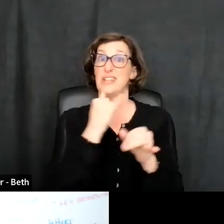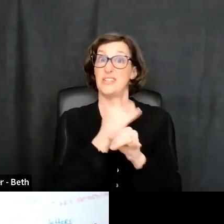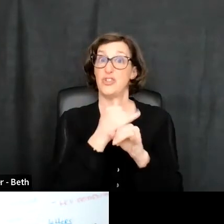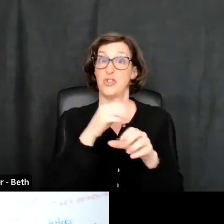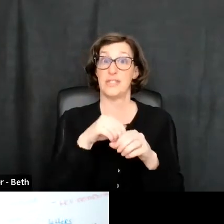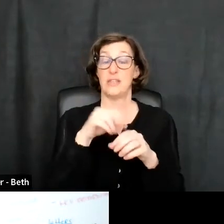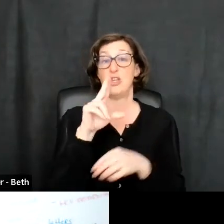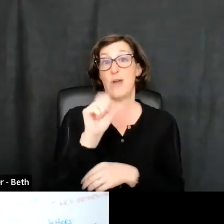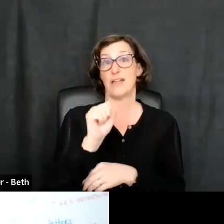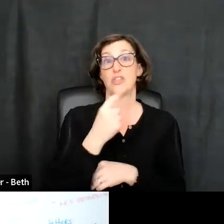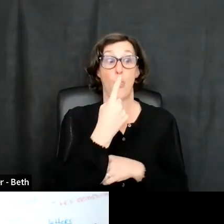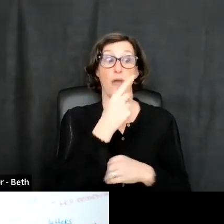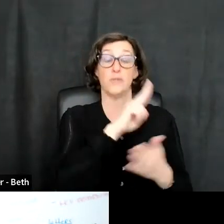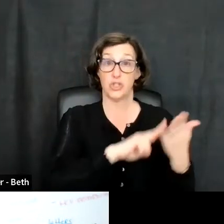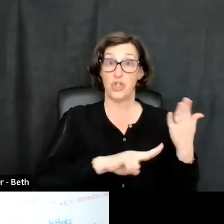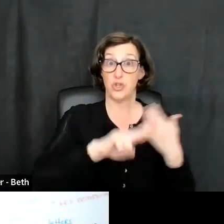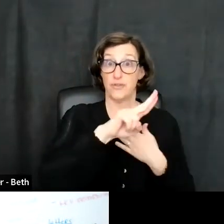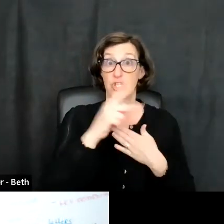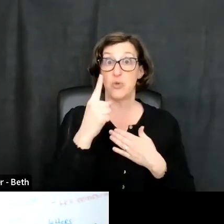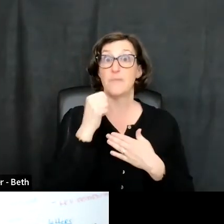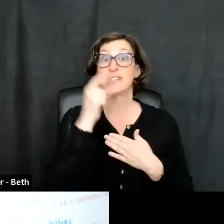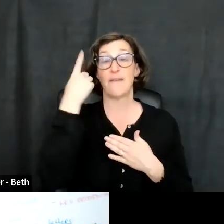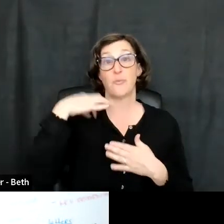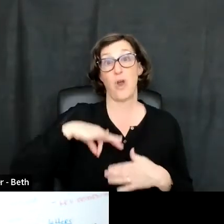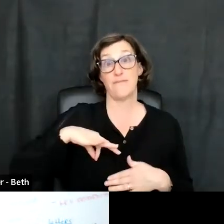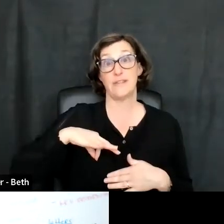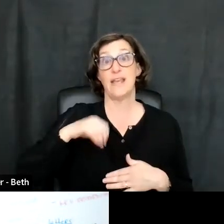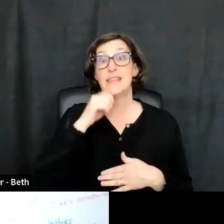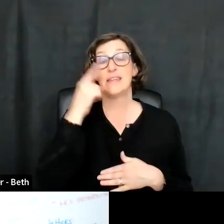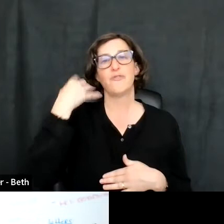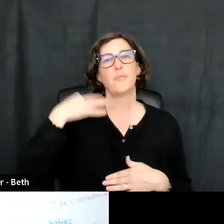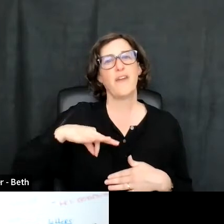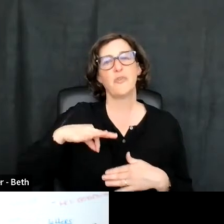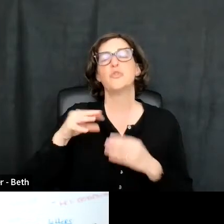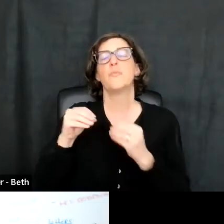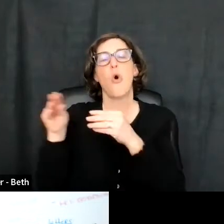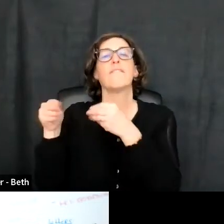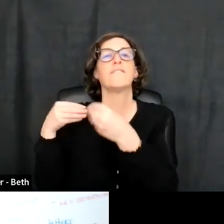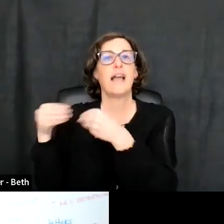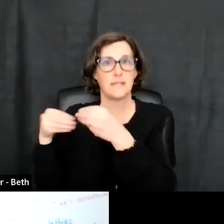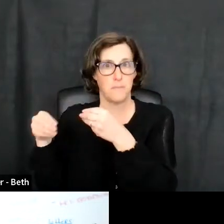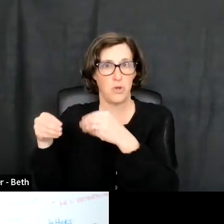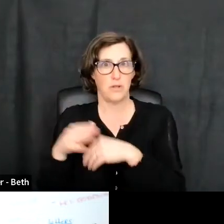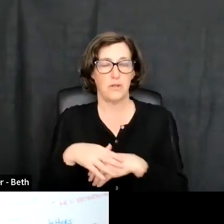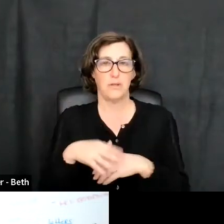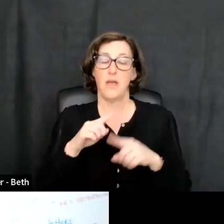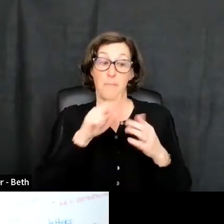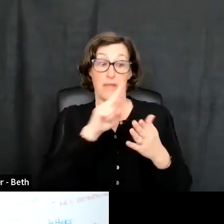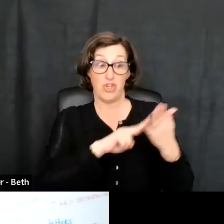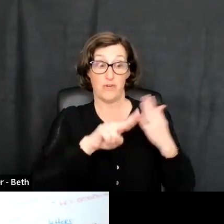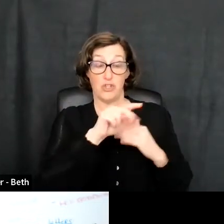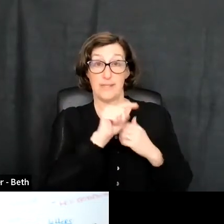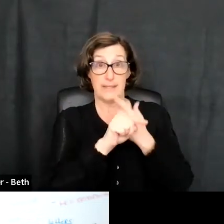is a university, one was a nonprofit. The nonprofit was a lot more flexible But at the university level,